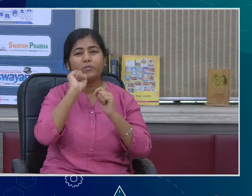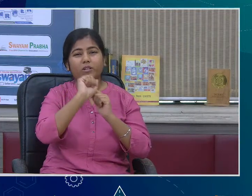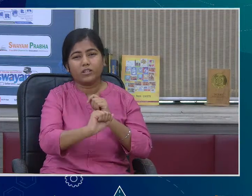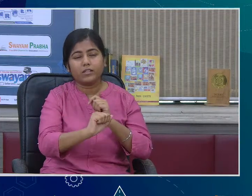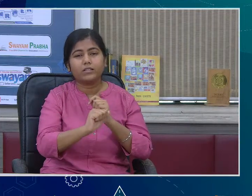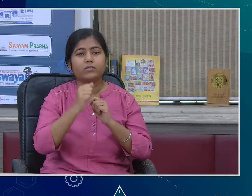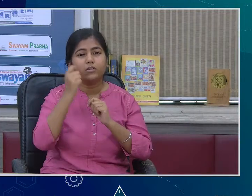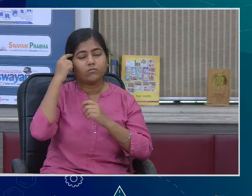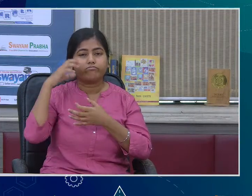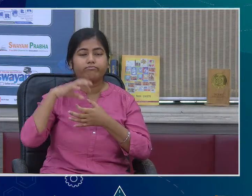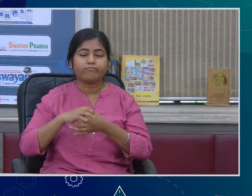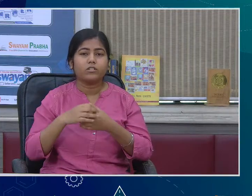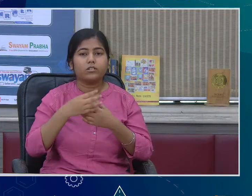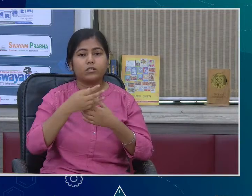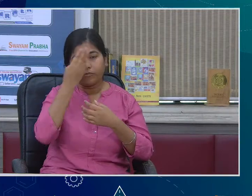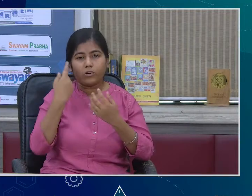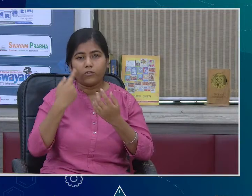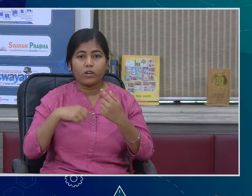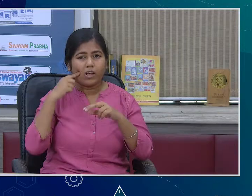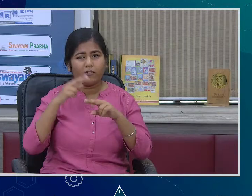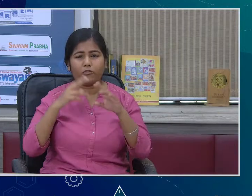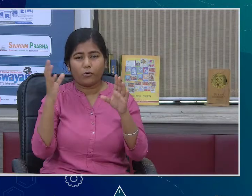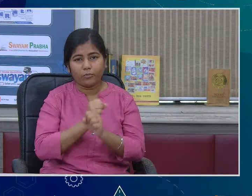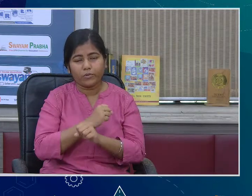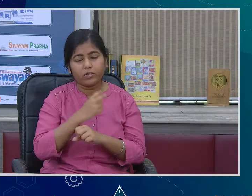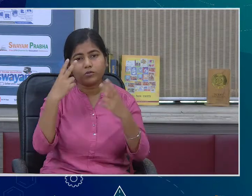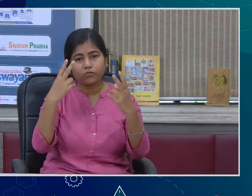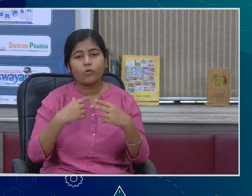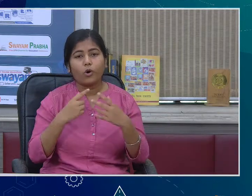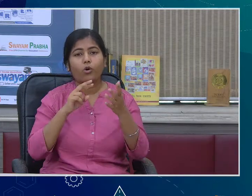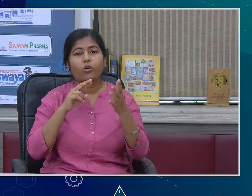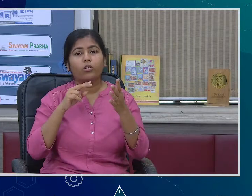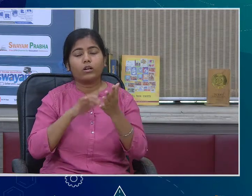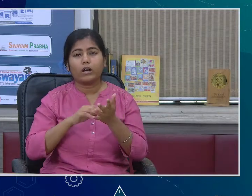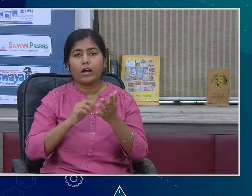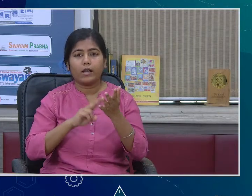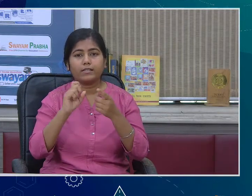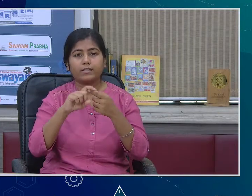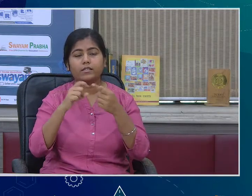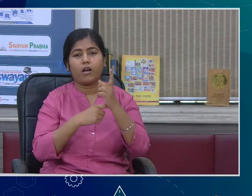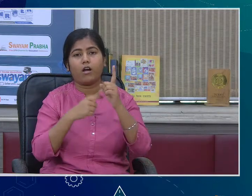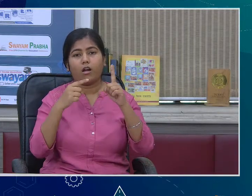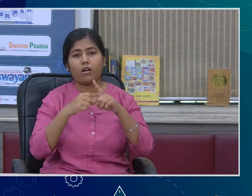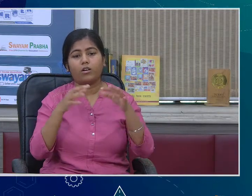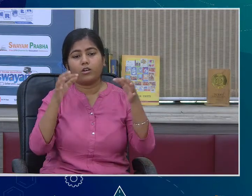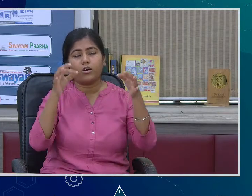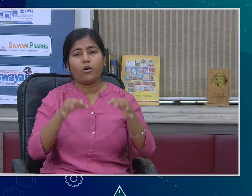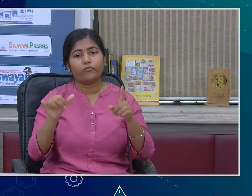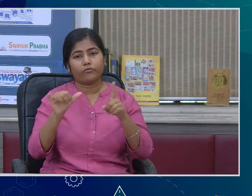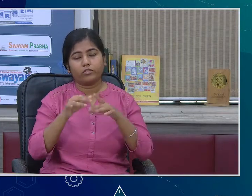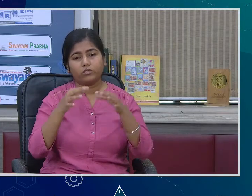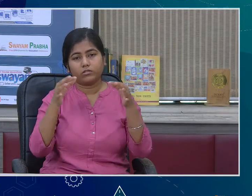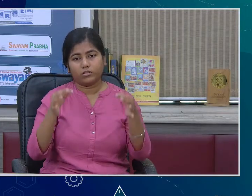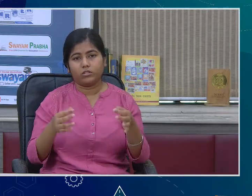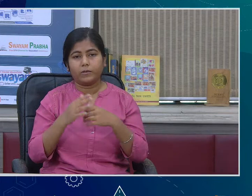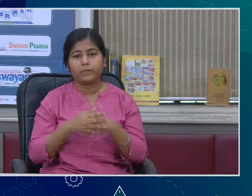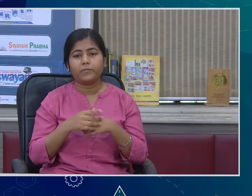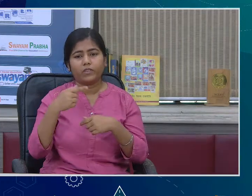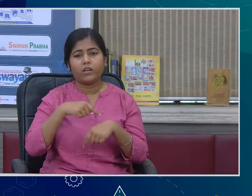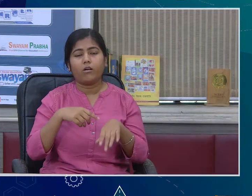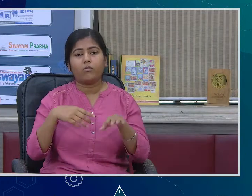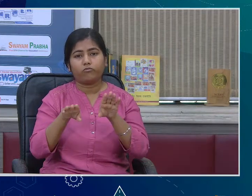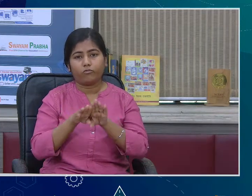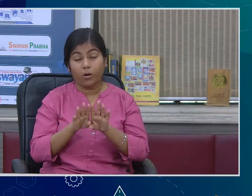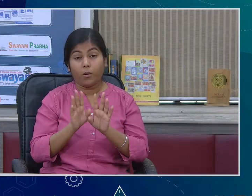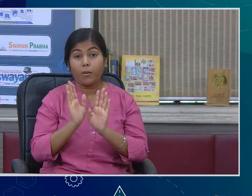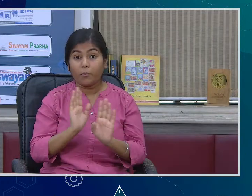have missed it, please watch it again on NCERT Official, our YouTube channel. We're wrapping up this particular session here, but